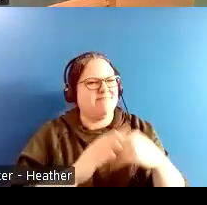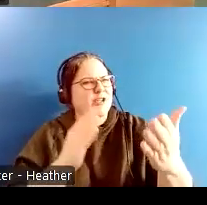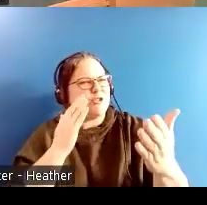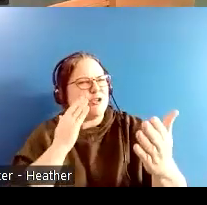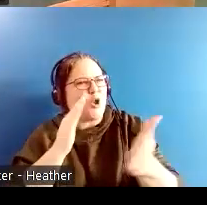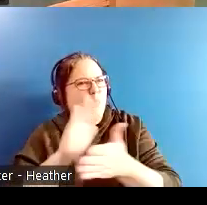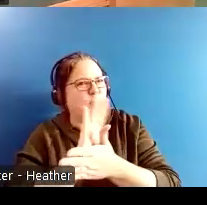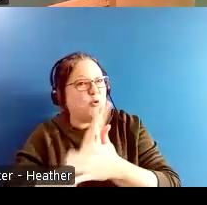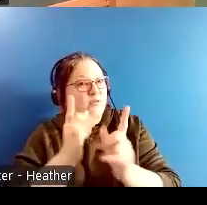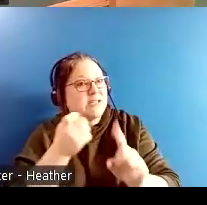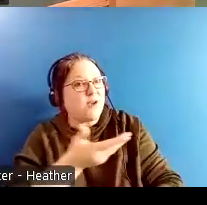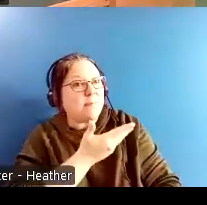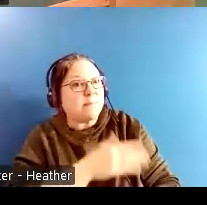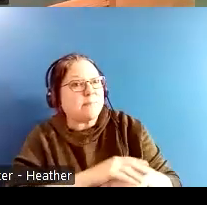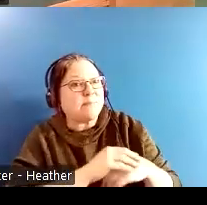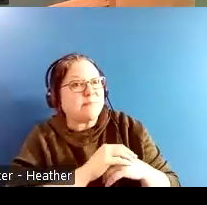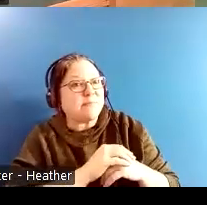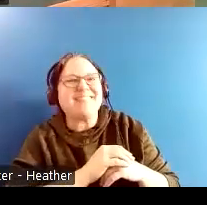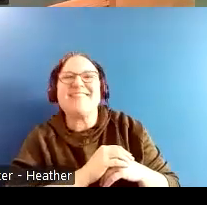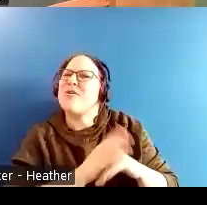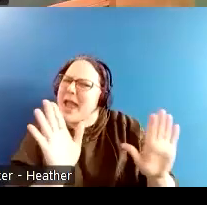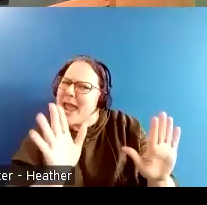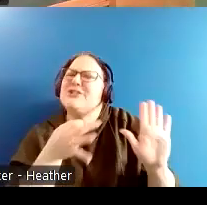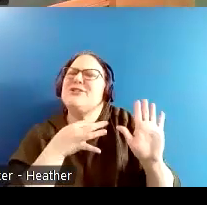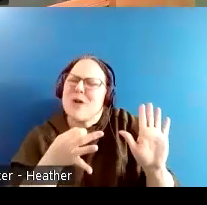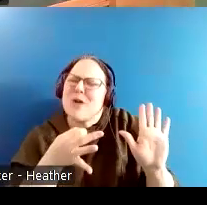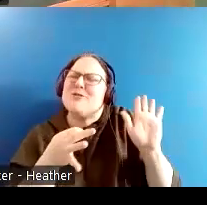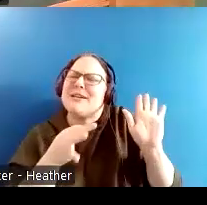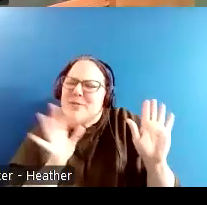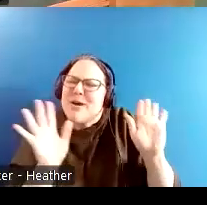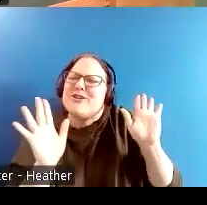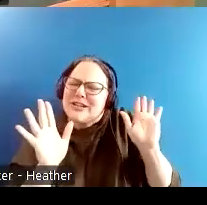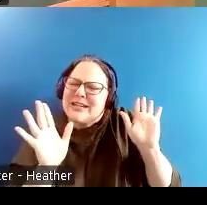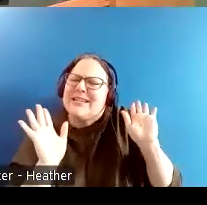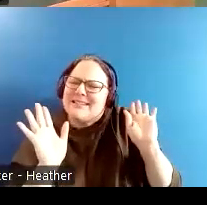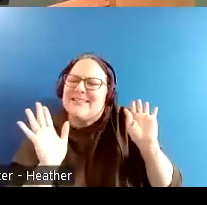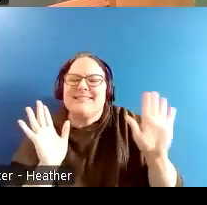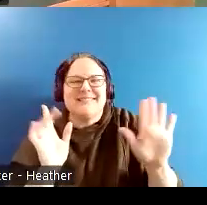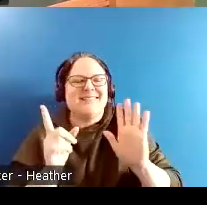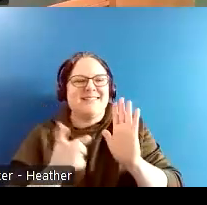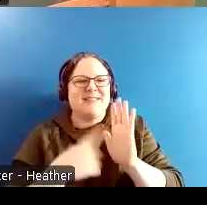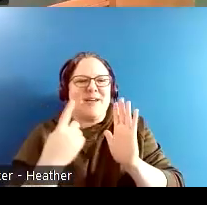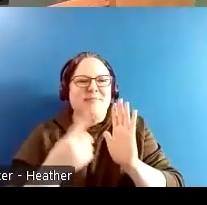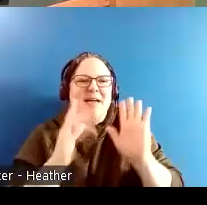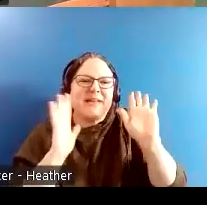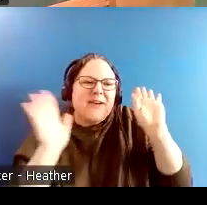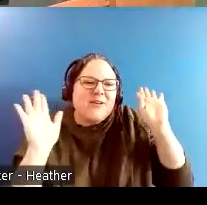is from? All right, I'm just wondering. Sometimes my references, like Deep Throat, could be lost. I don't know.